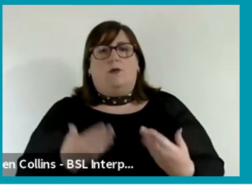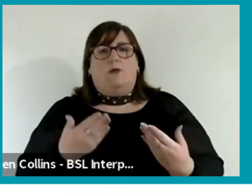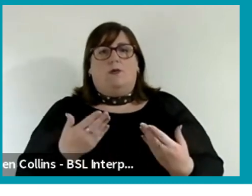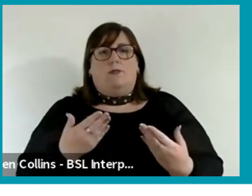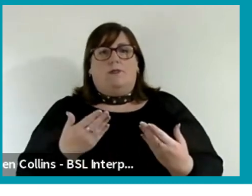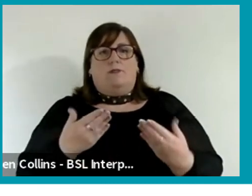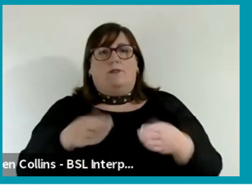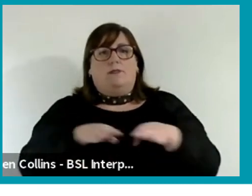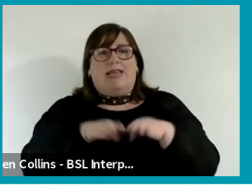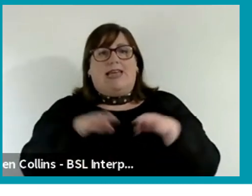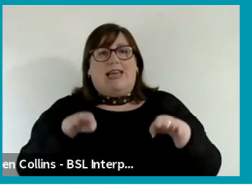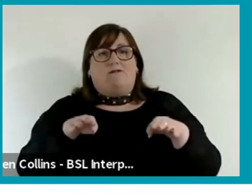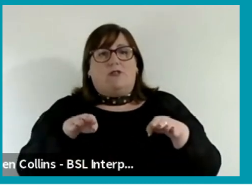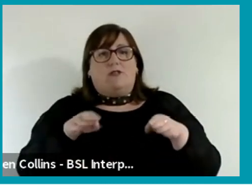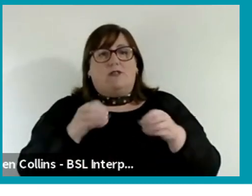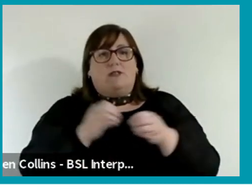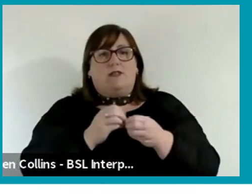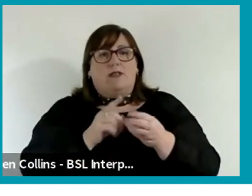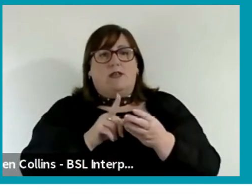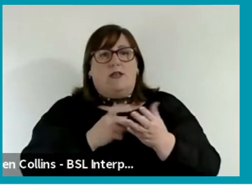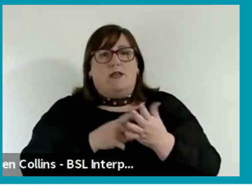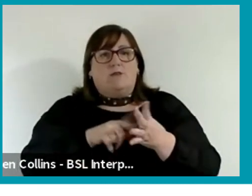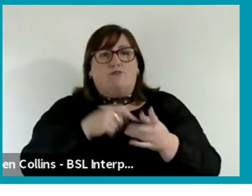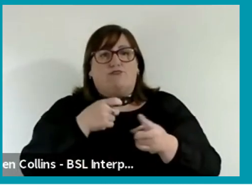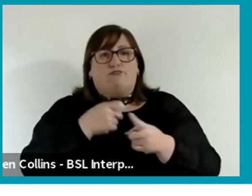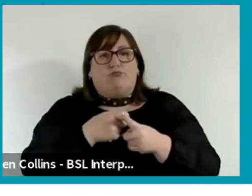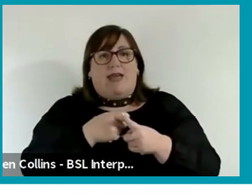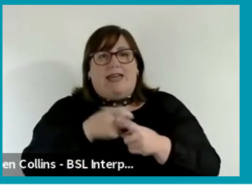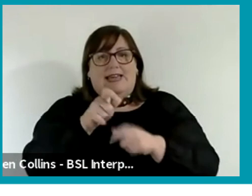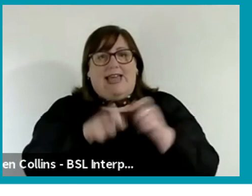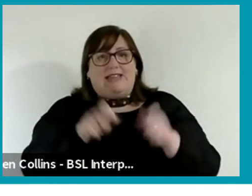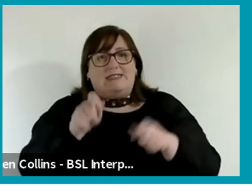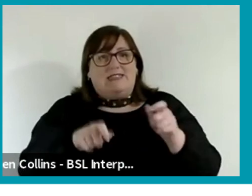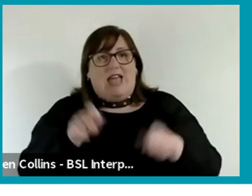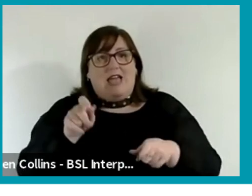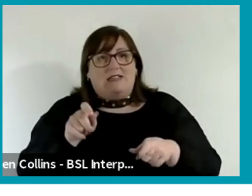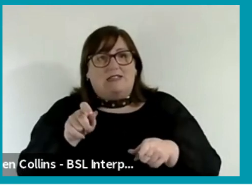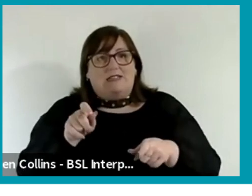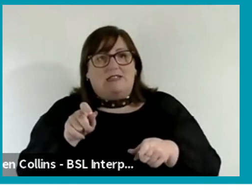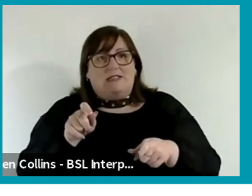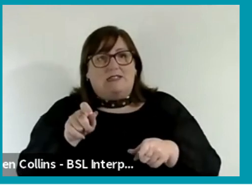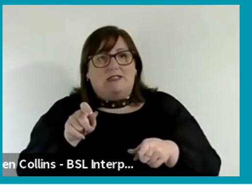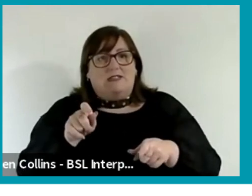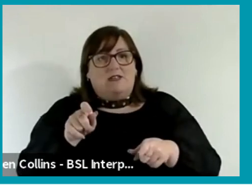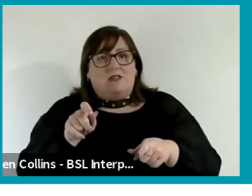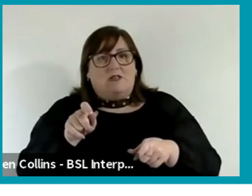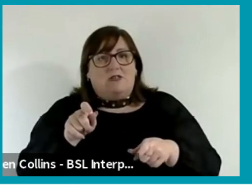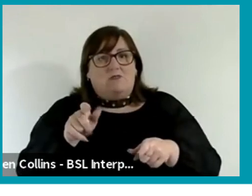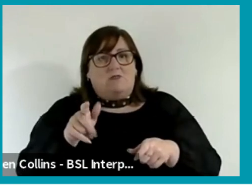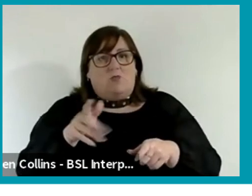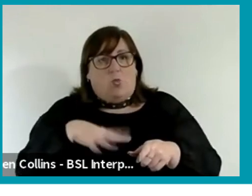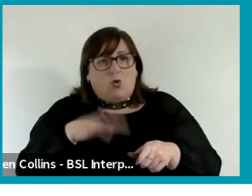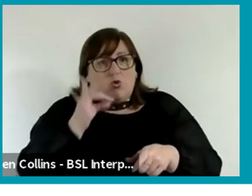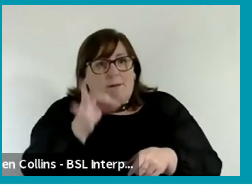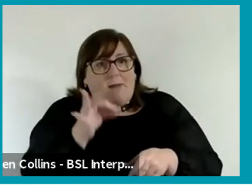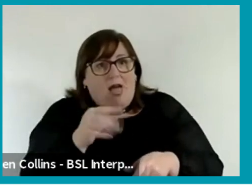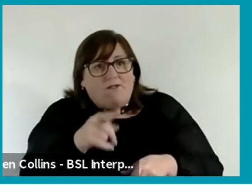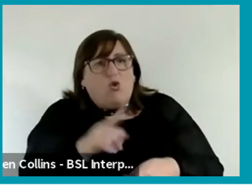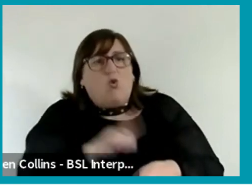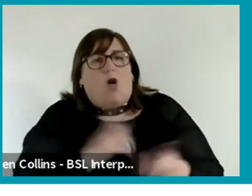with OSTC? Well, if they wish to join a company that is on the precipice